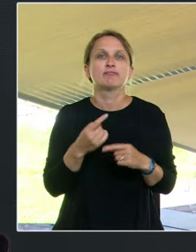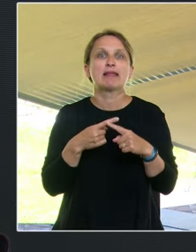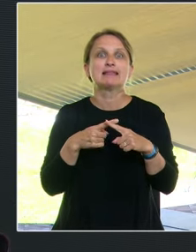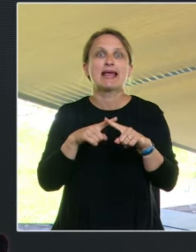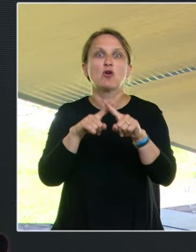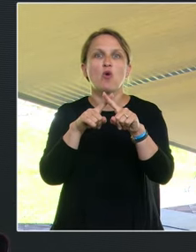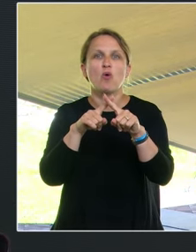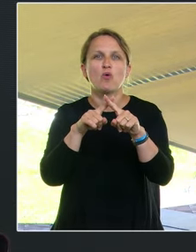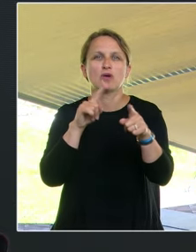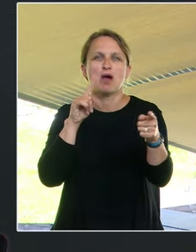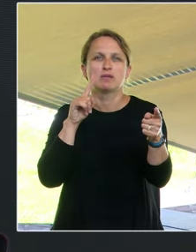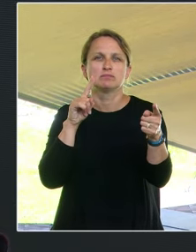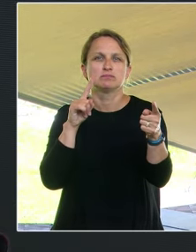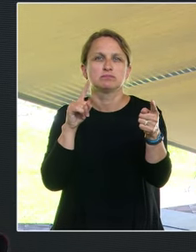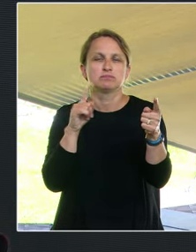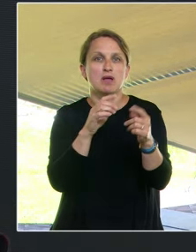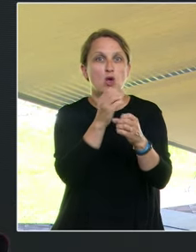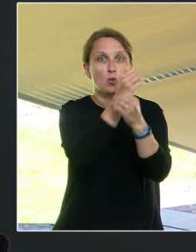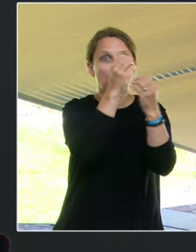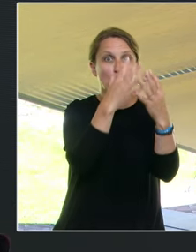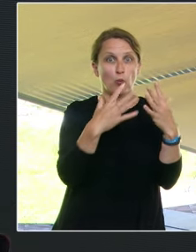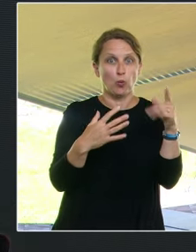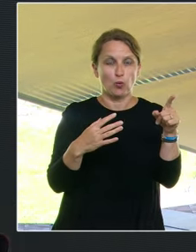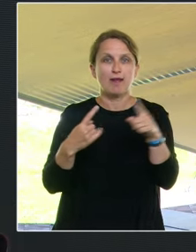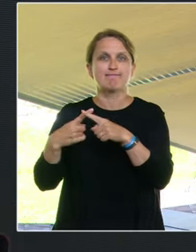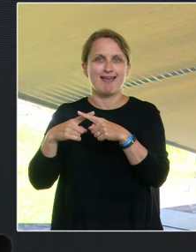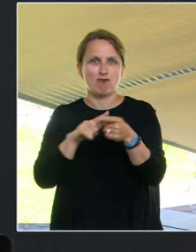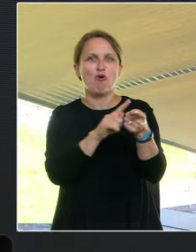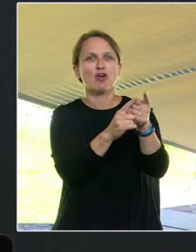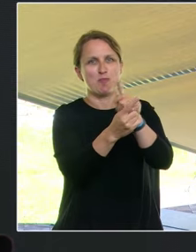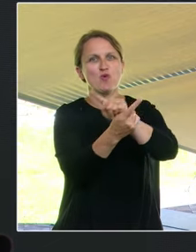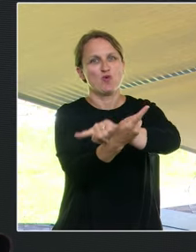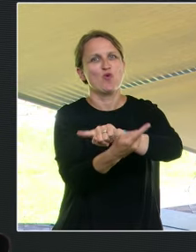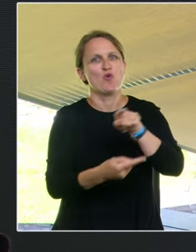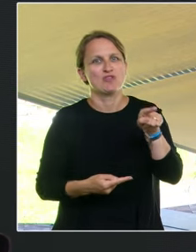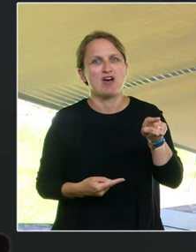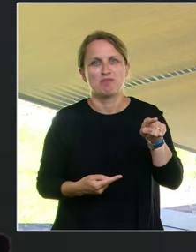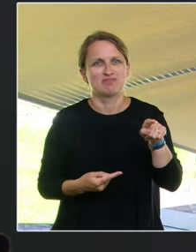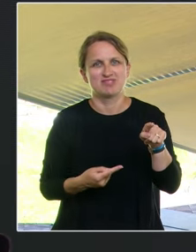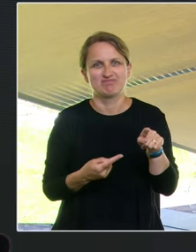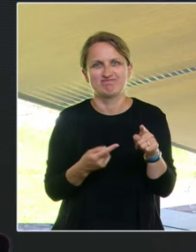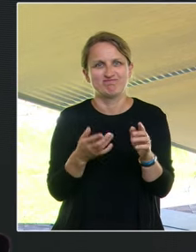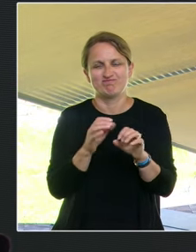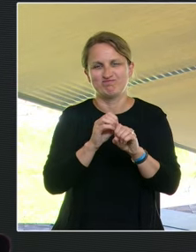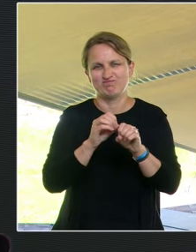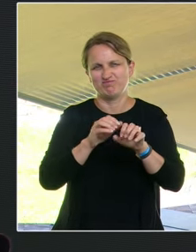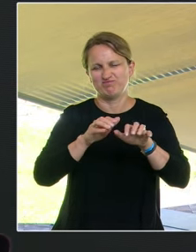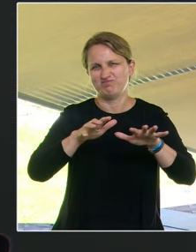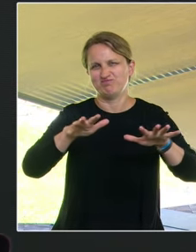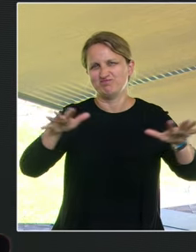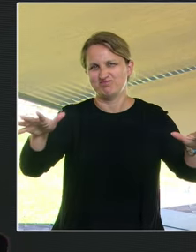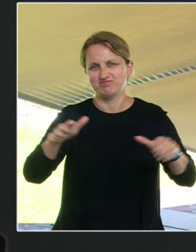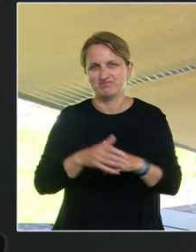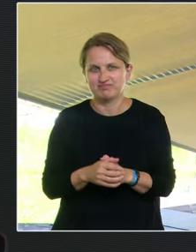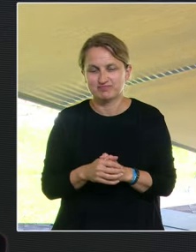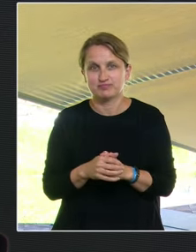is changing culture. It's a bit of a you know, common truth, but we see that especially during